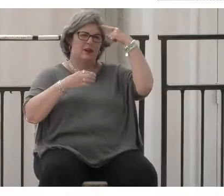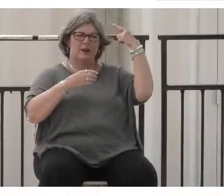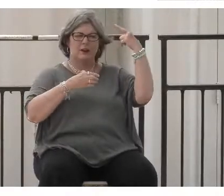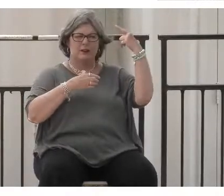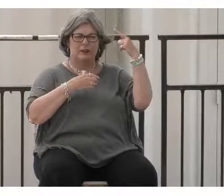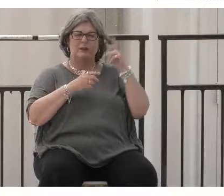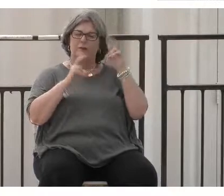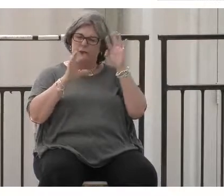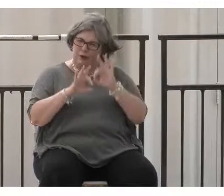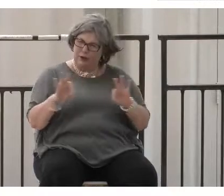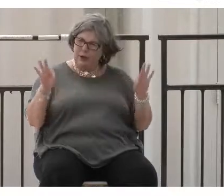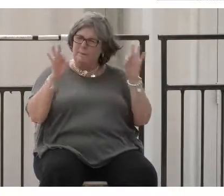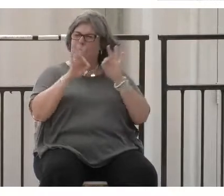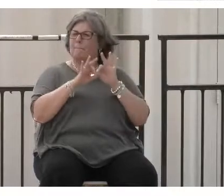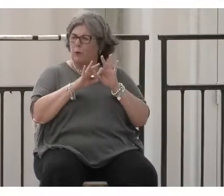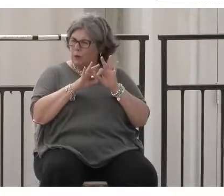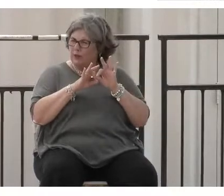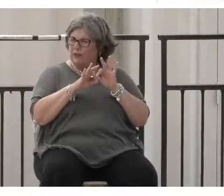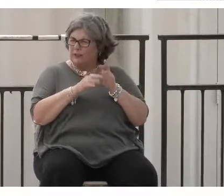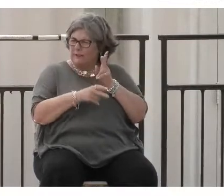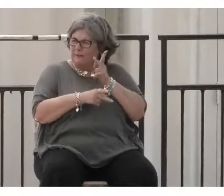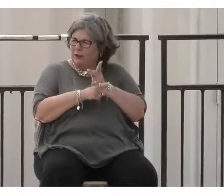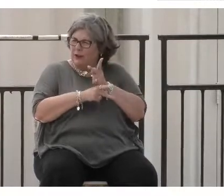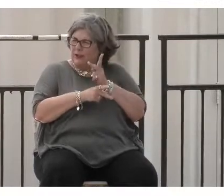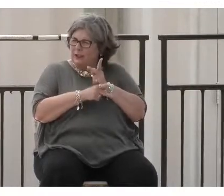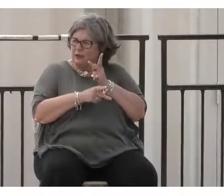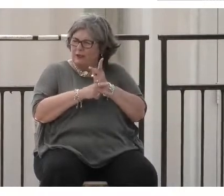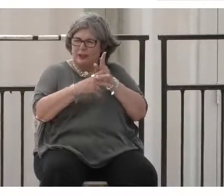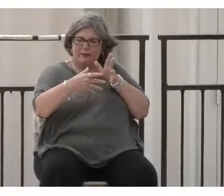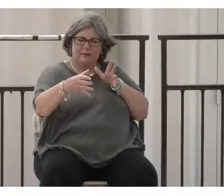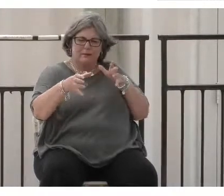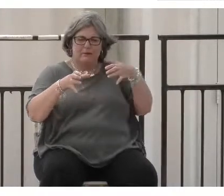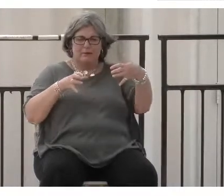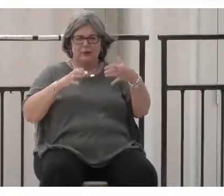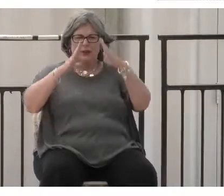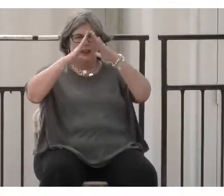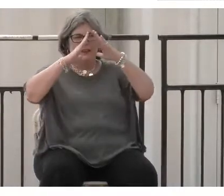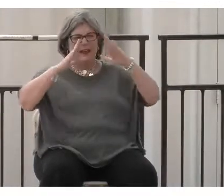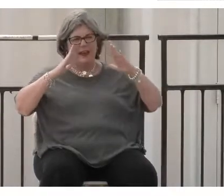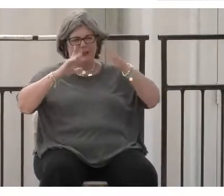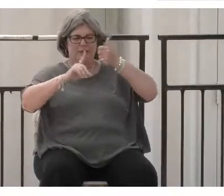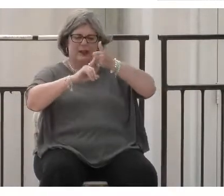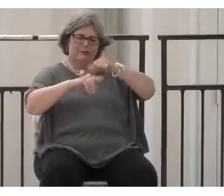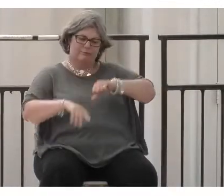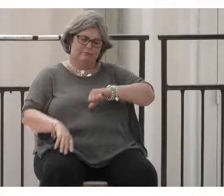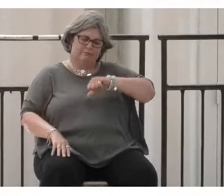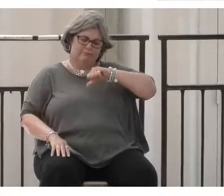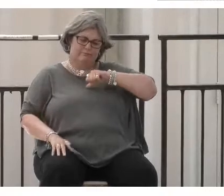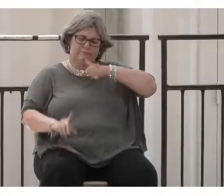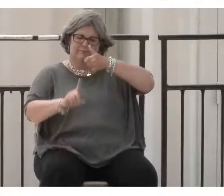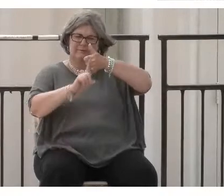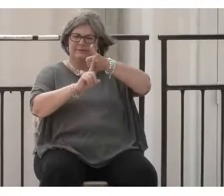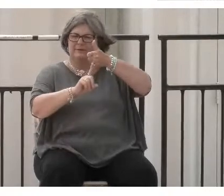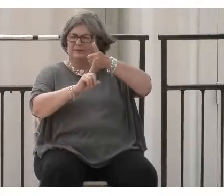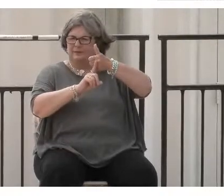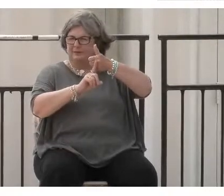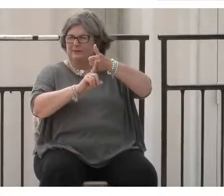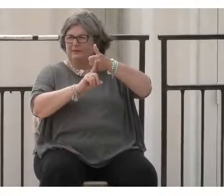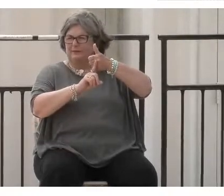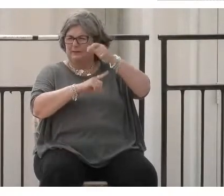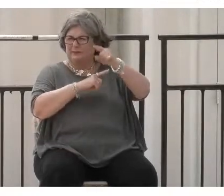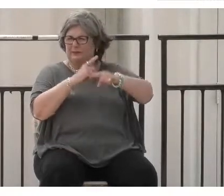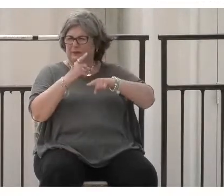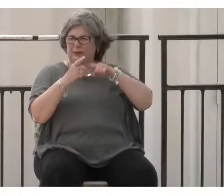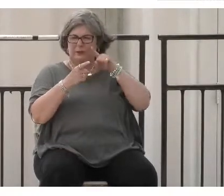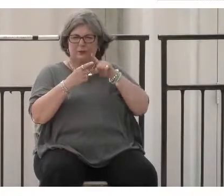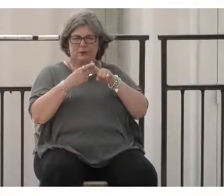was very important for us to actually keep that orientation to allow the house to have its own dignity and presence while it actually